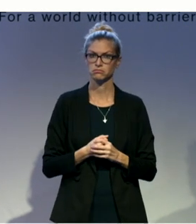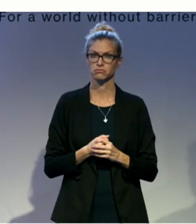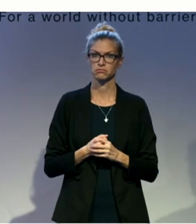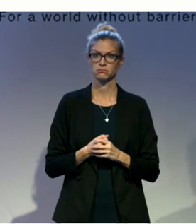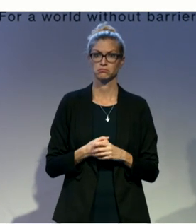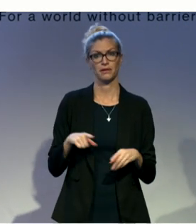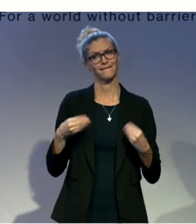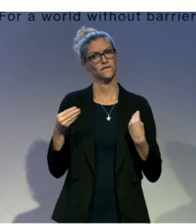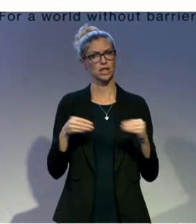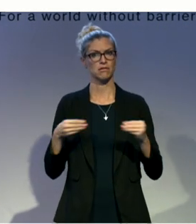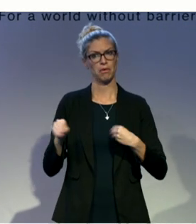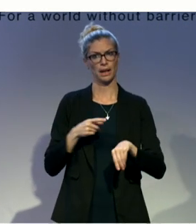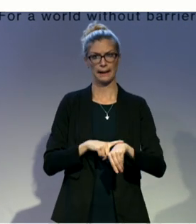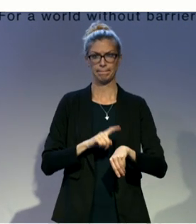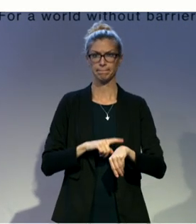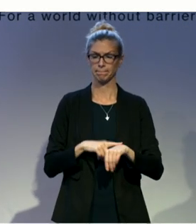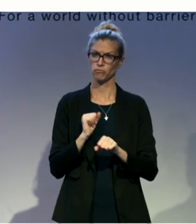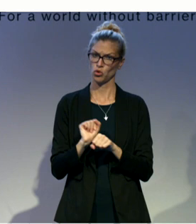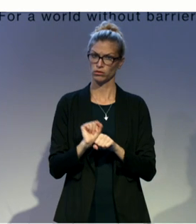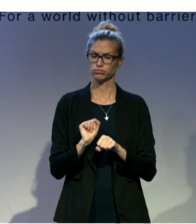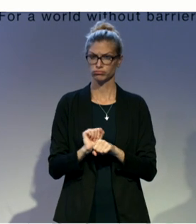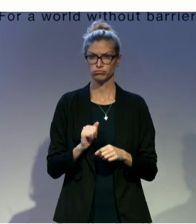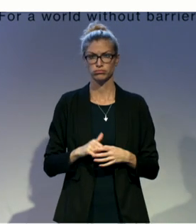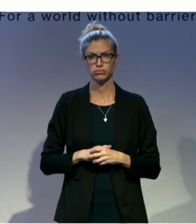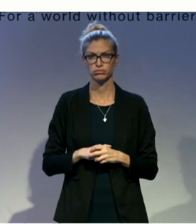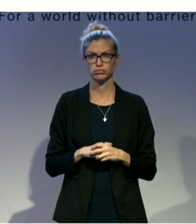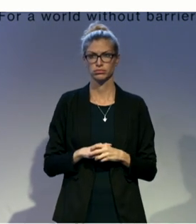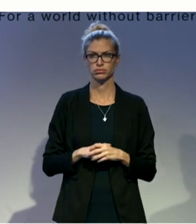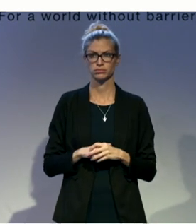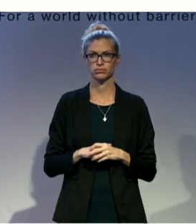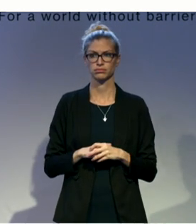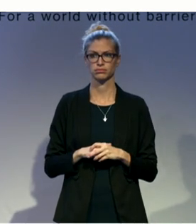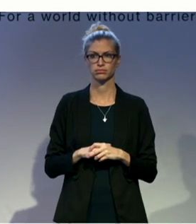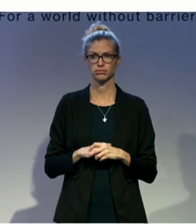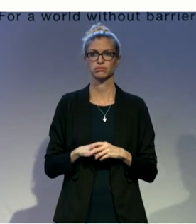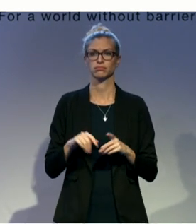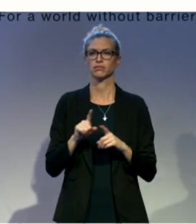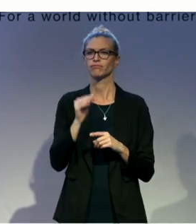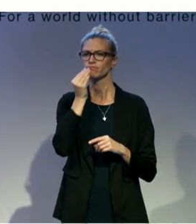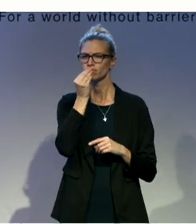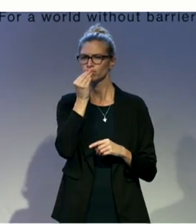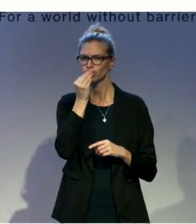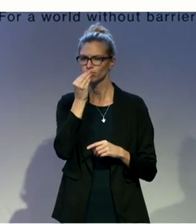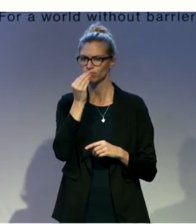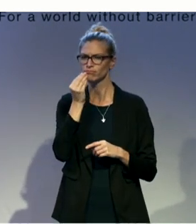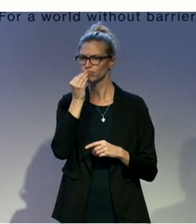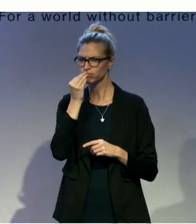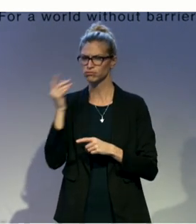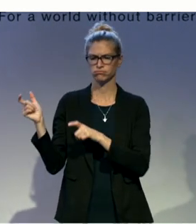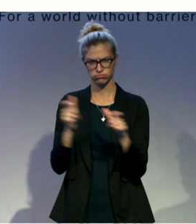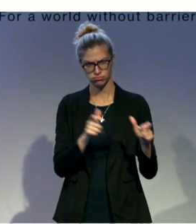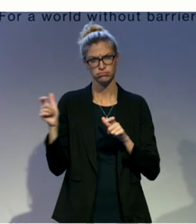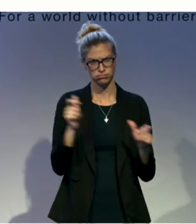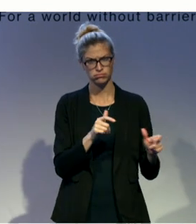areas. They get meals every day. They can have if they want. They can cook in their own homes as